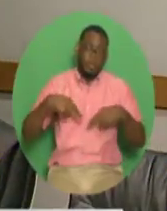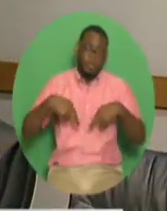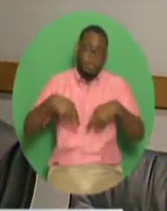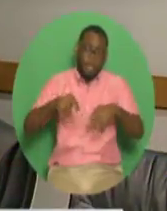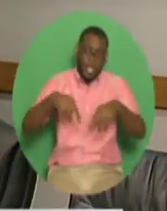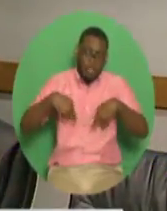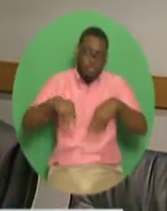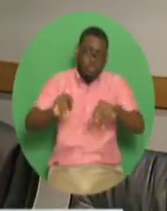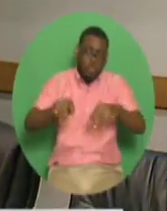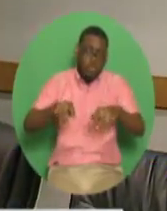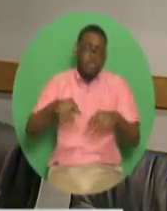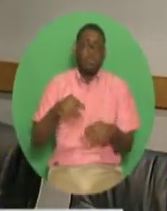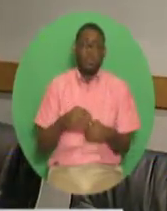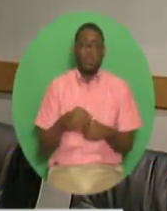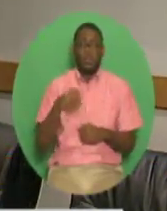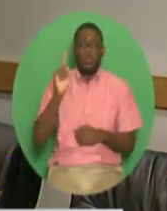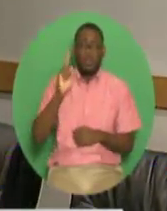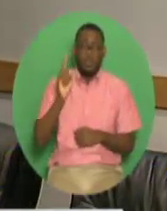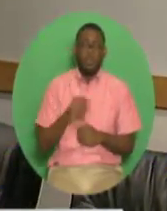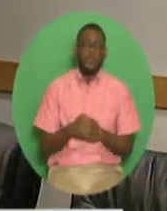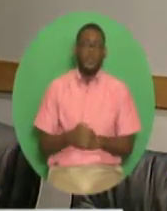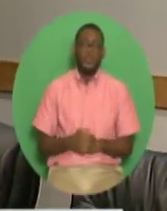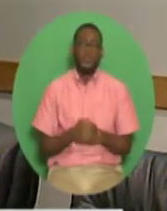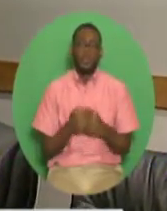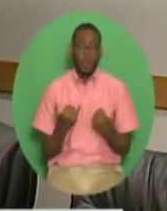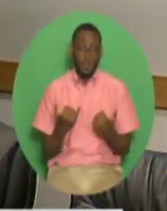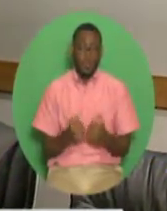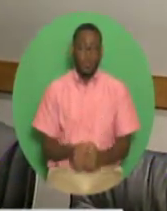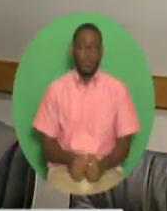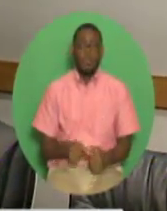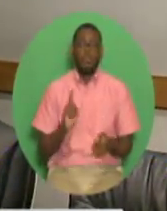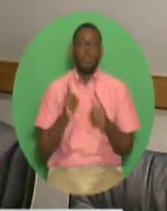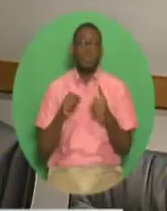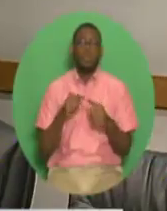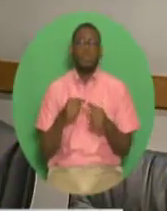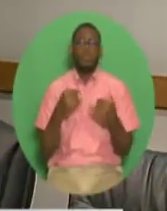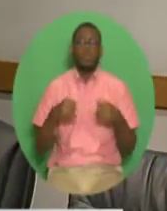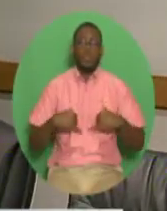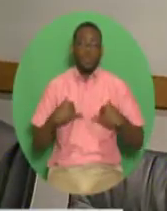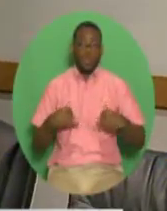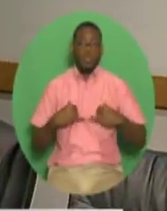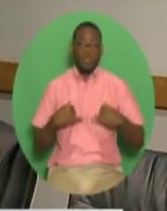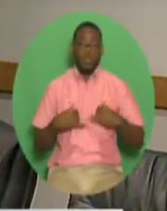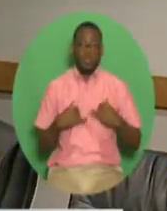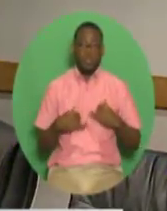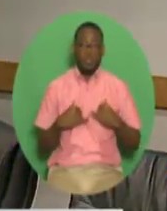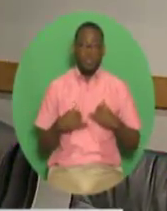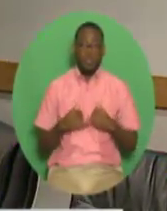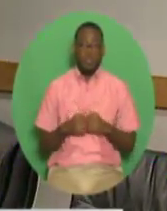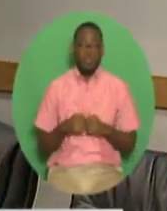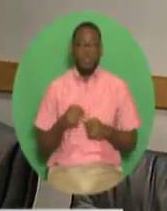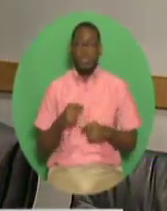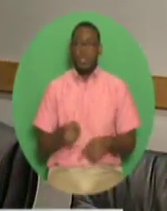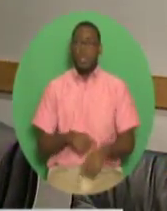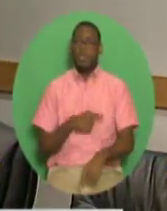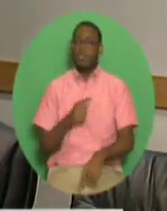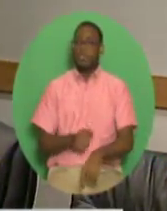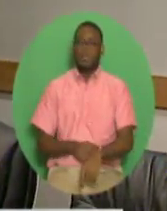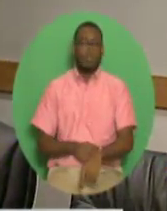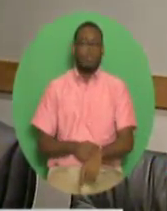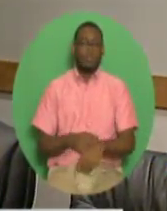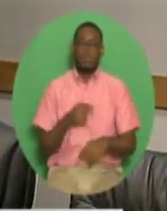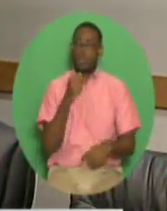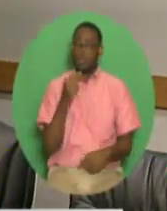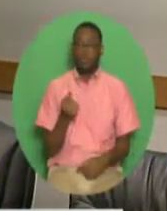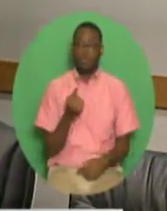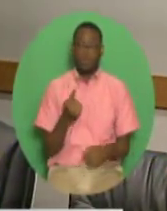my presentation. I'm going to report what we have done with you because for far too long, and it's not just Trinidad and Tobago, I've had the opportunity this year to